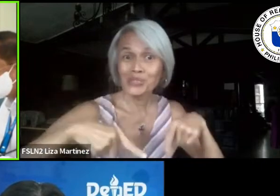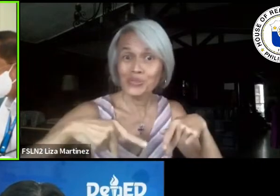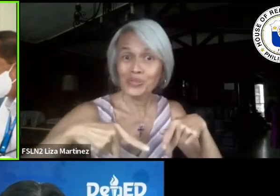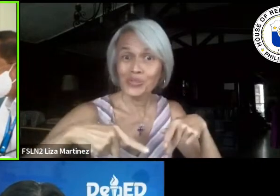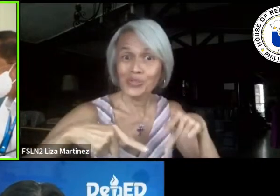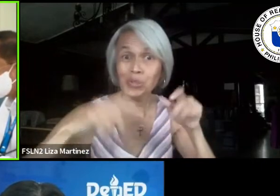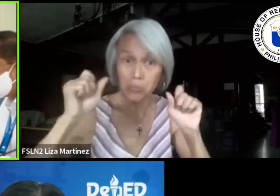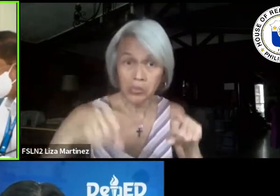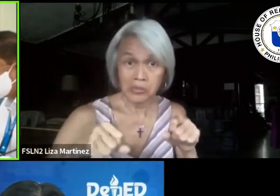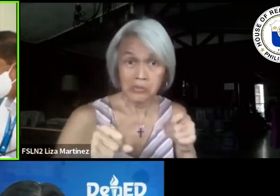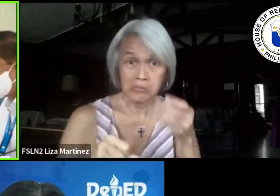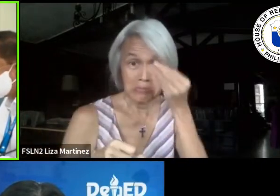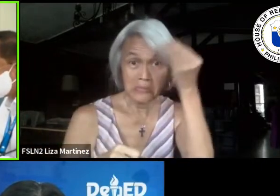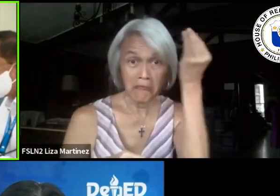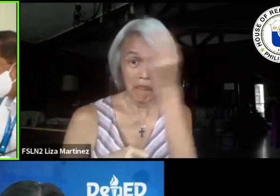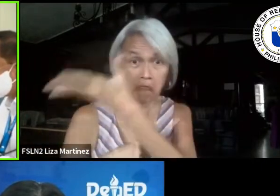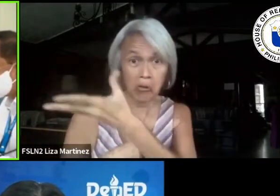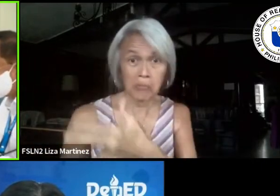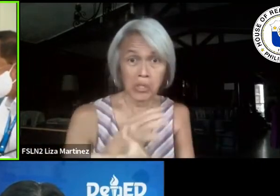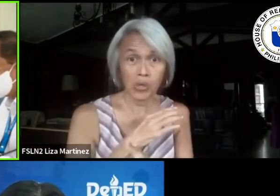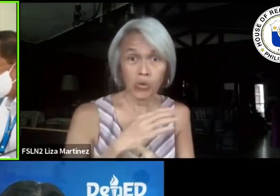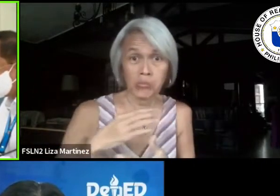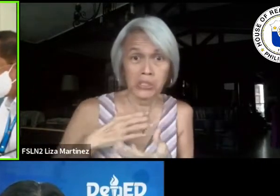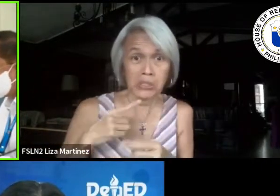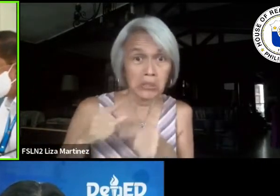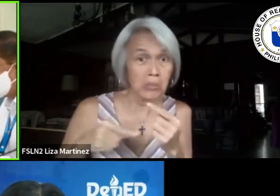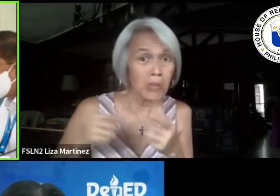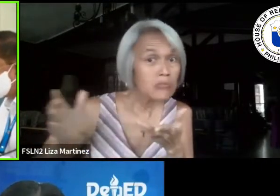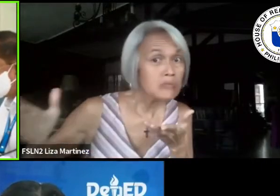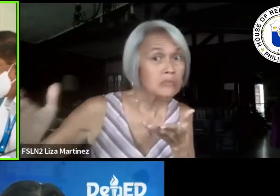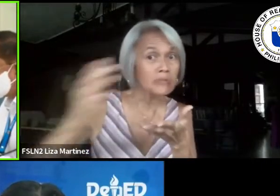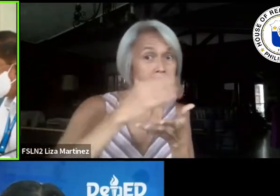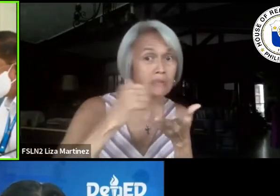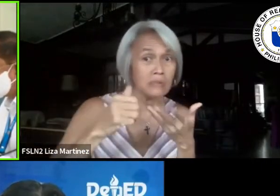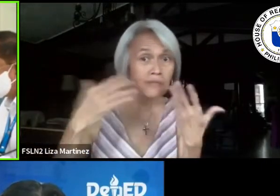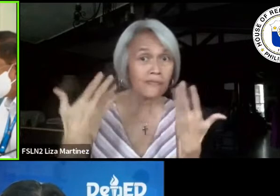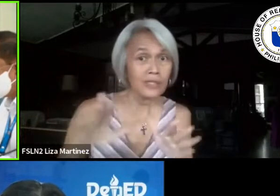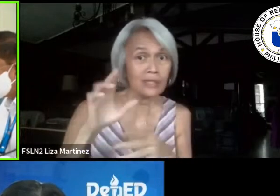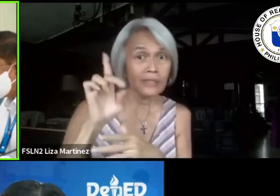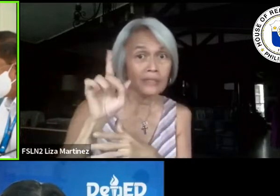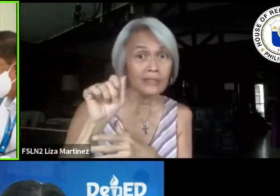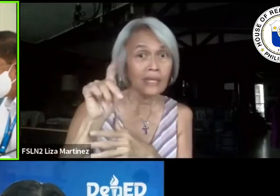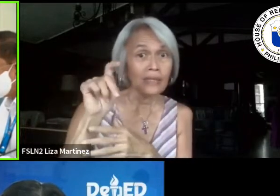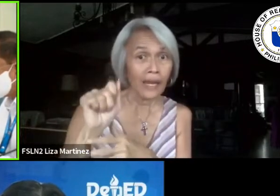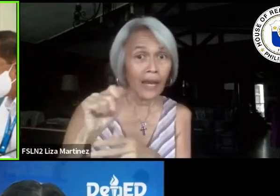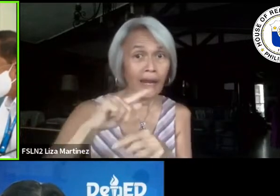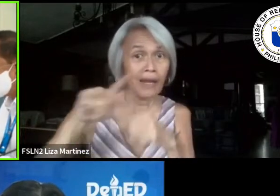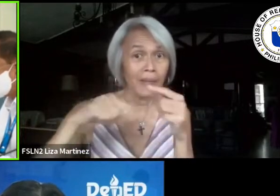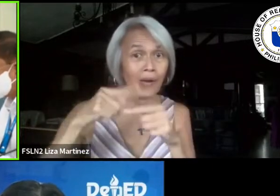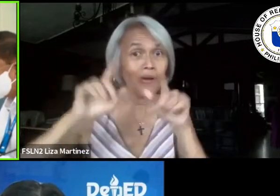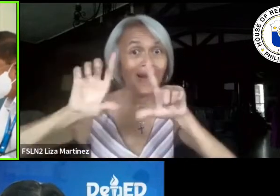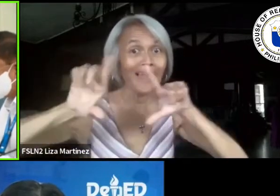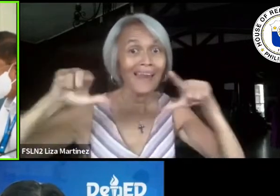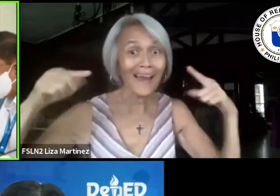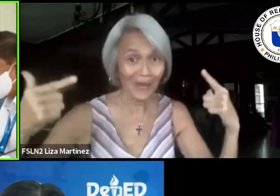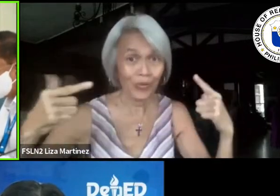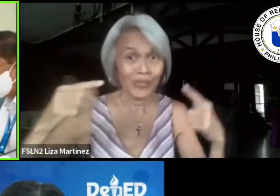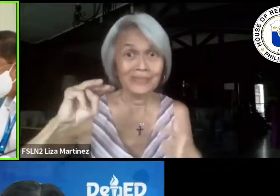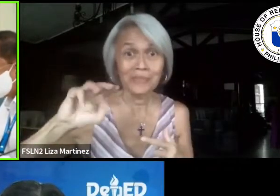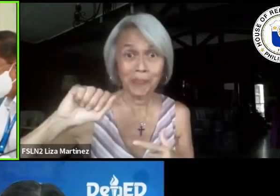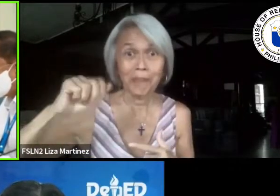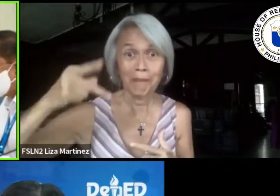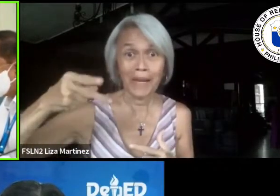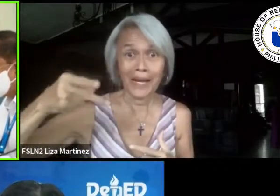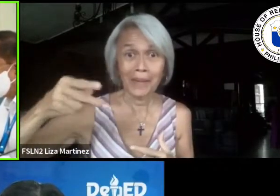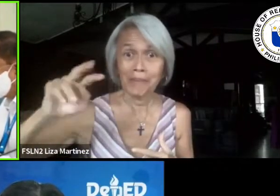lang yung committee nung language mapping na ito? Para alam natin, kasama sa language mapping is first, ano, ma-identify ninyo yung